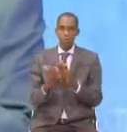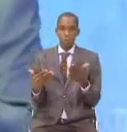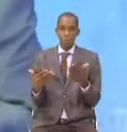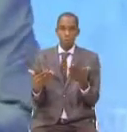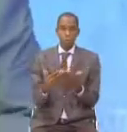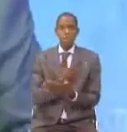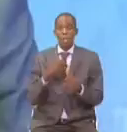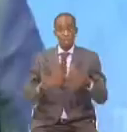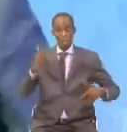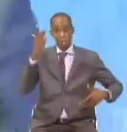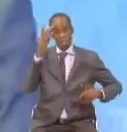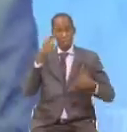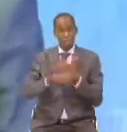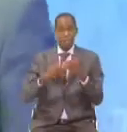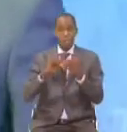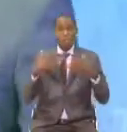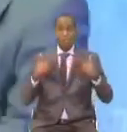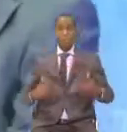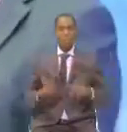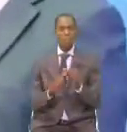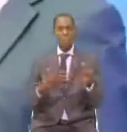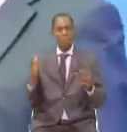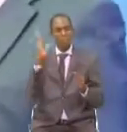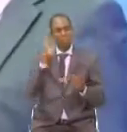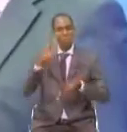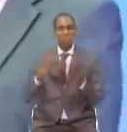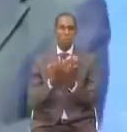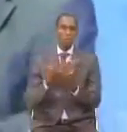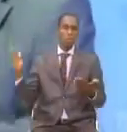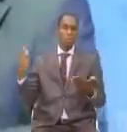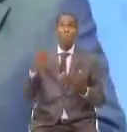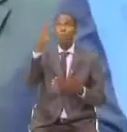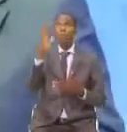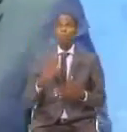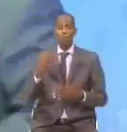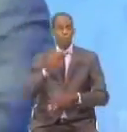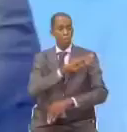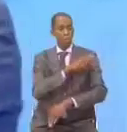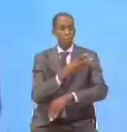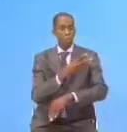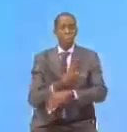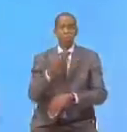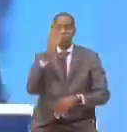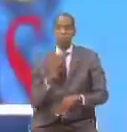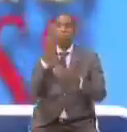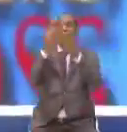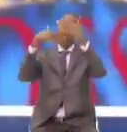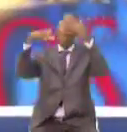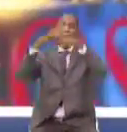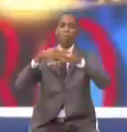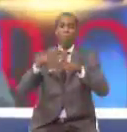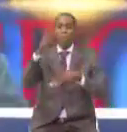your body, everything will vanish away. God, the mighty God of heaven. God, the God